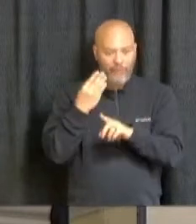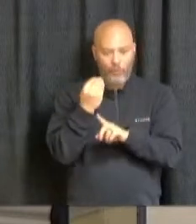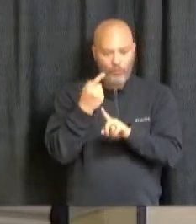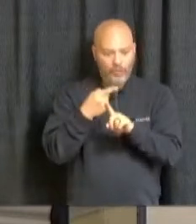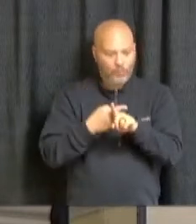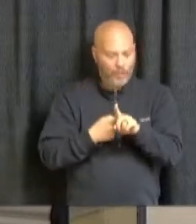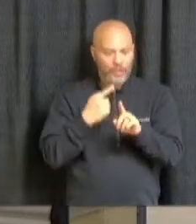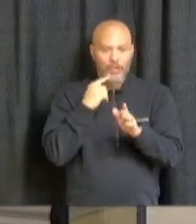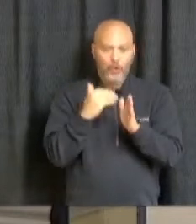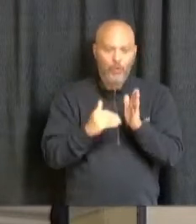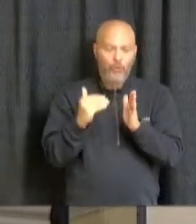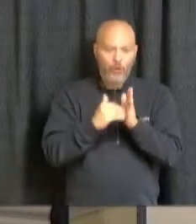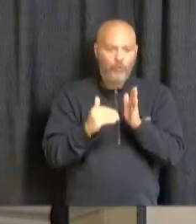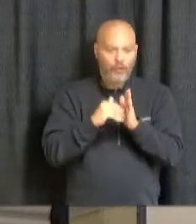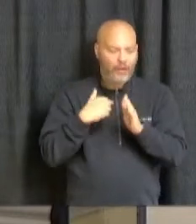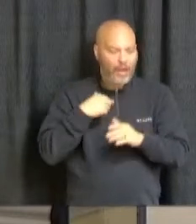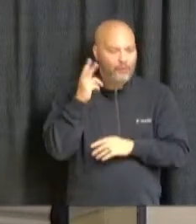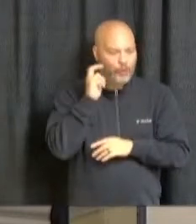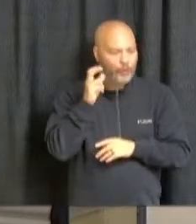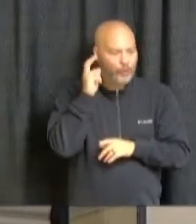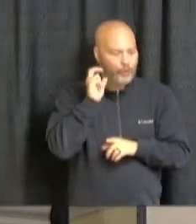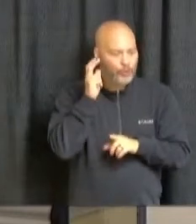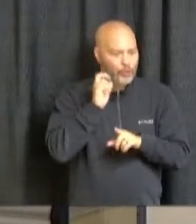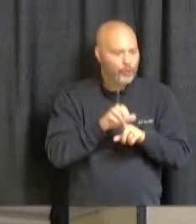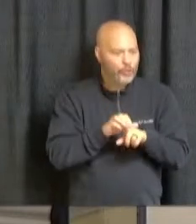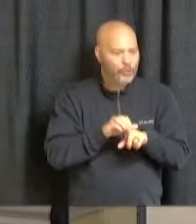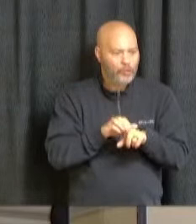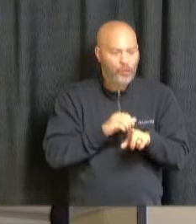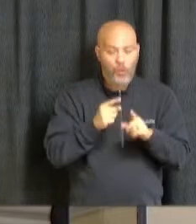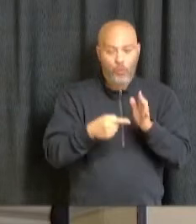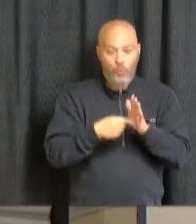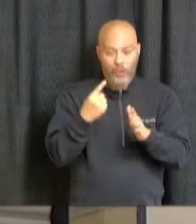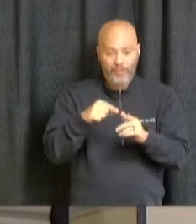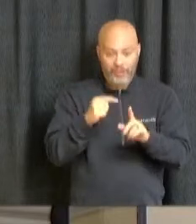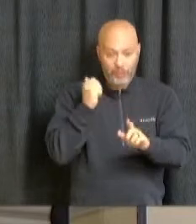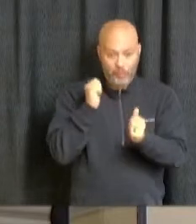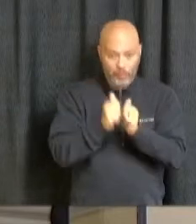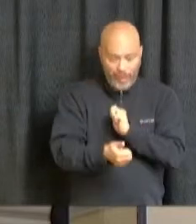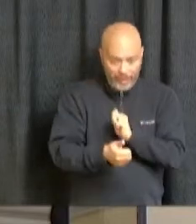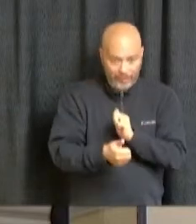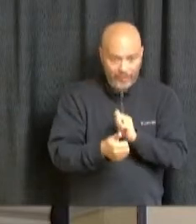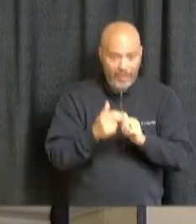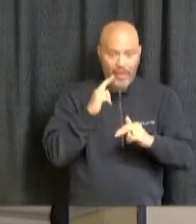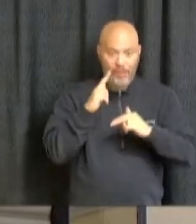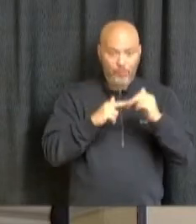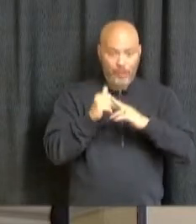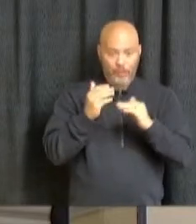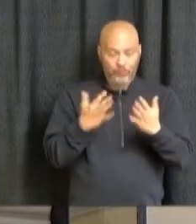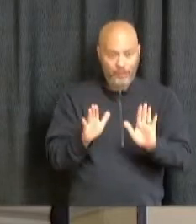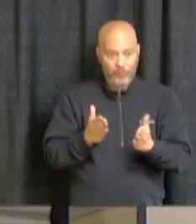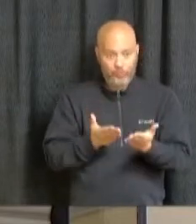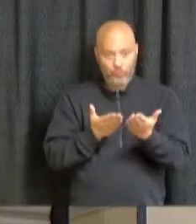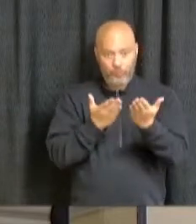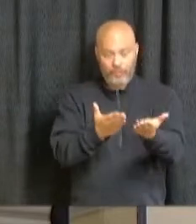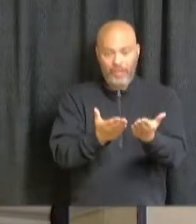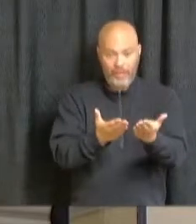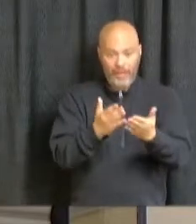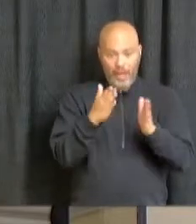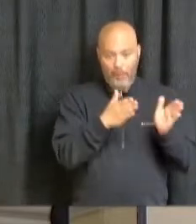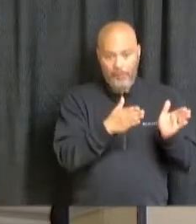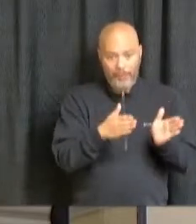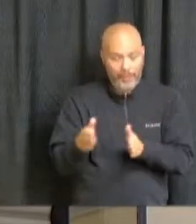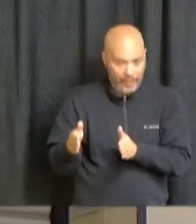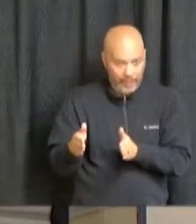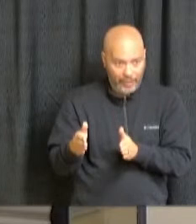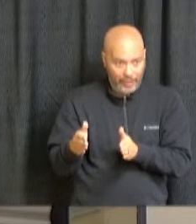and over again, I've heard once this is passed and once the builders present a